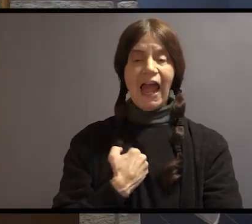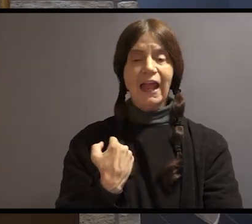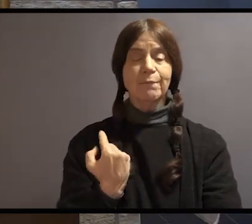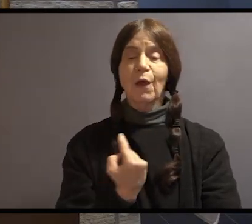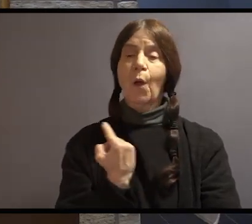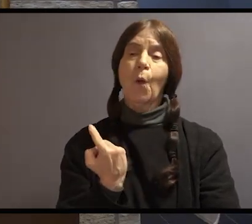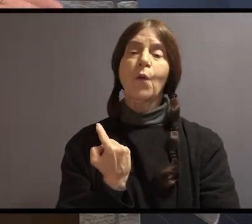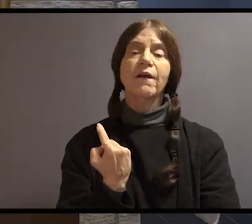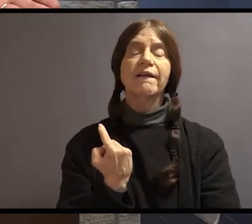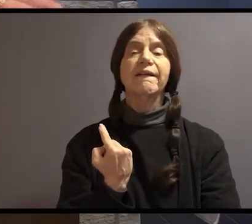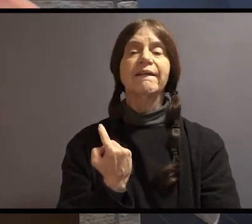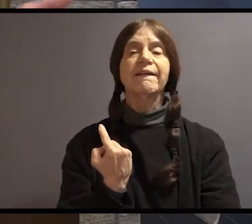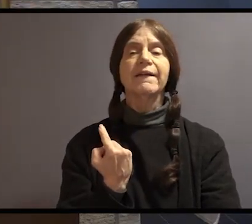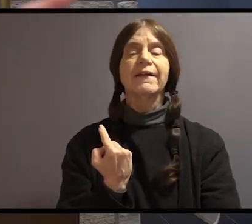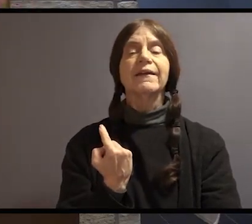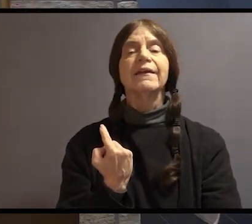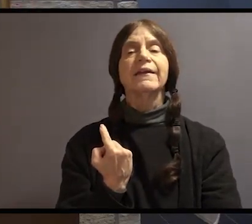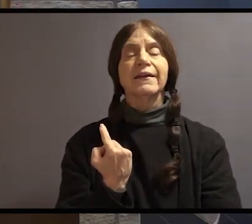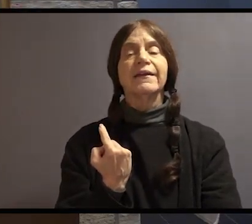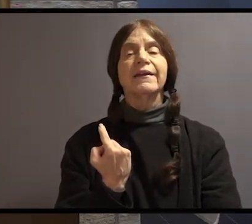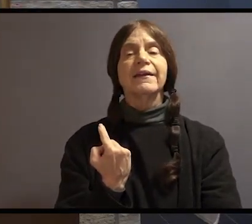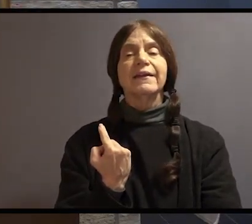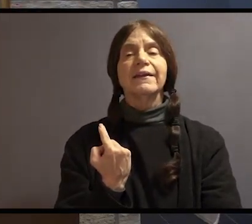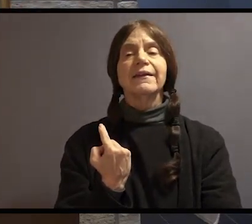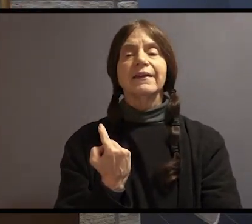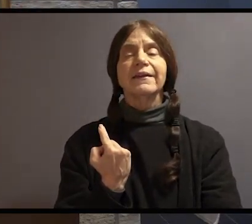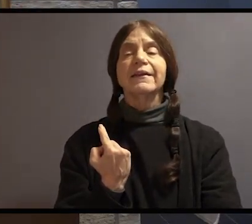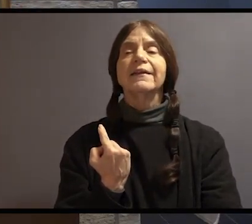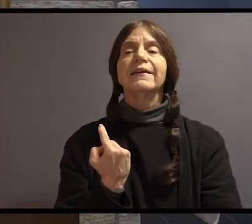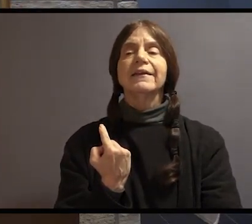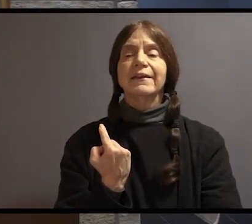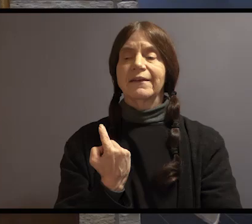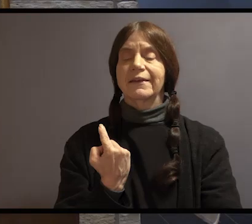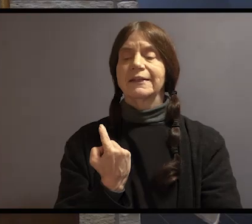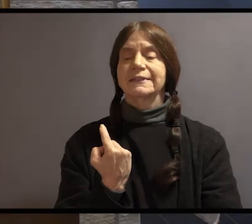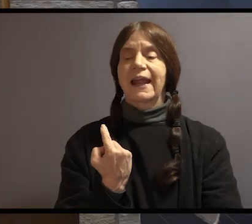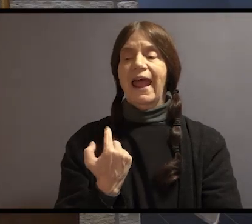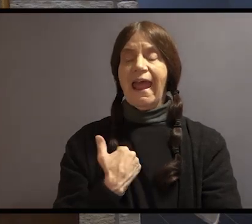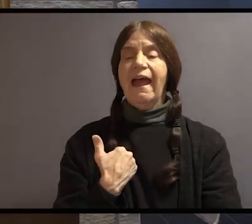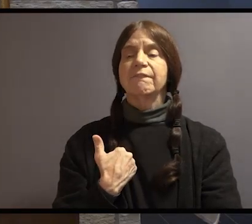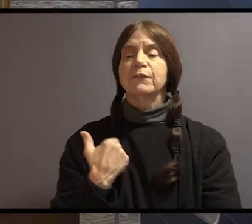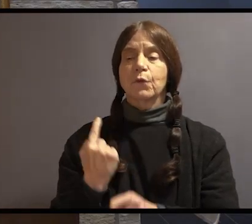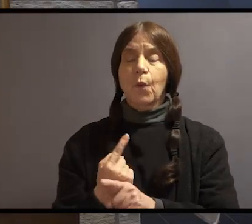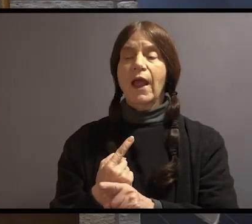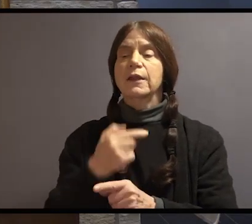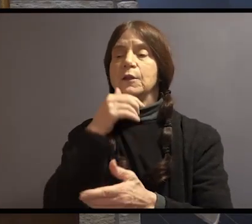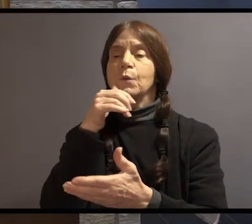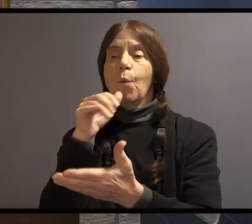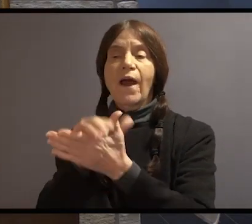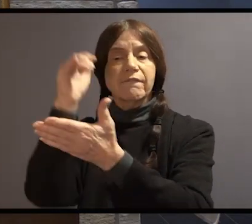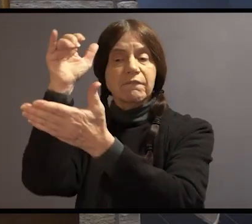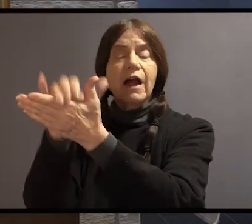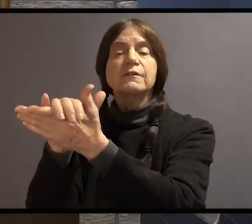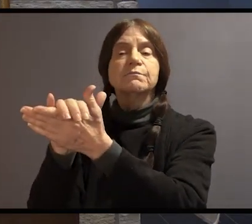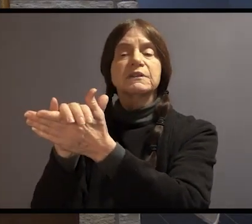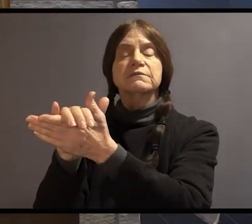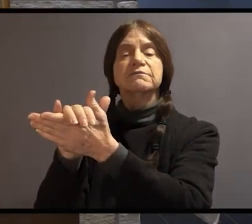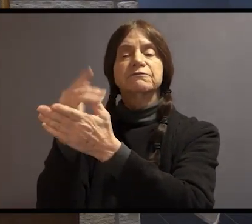me. God gave this person specifically to me and for me to